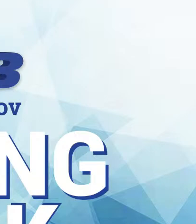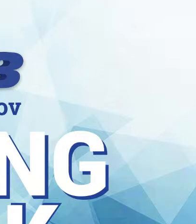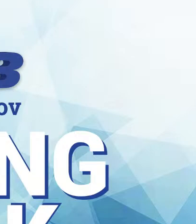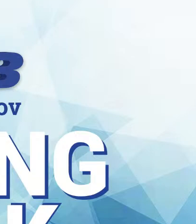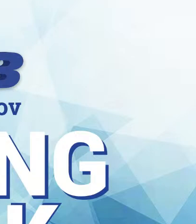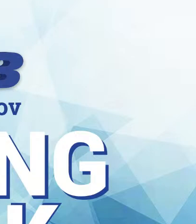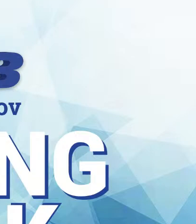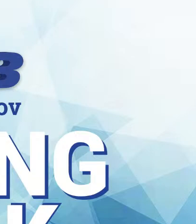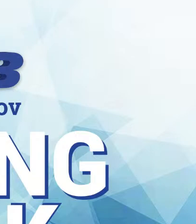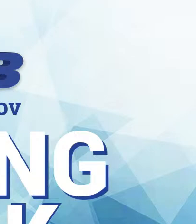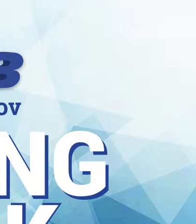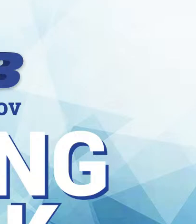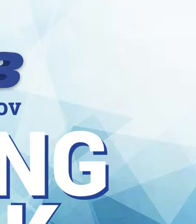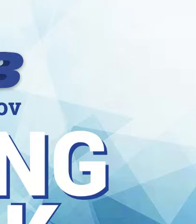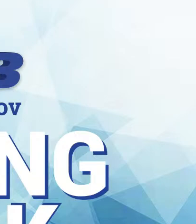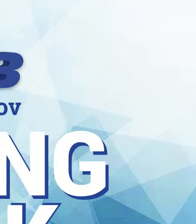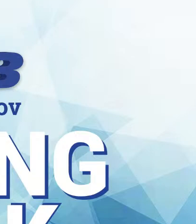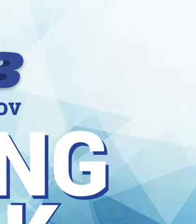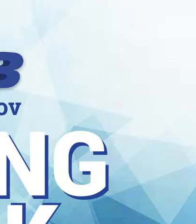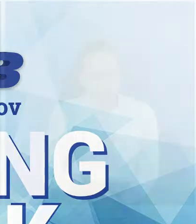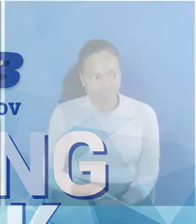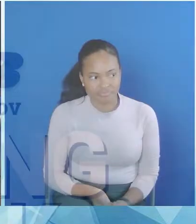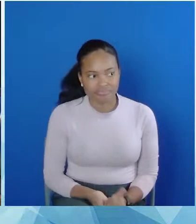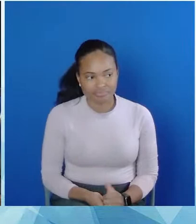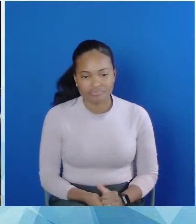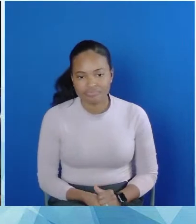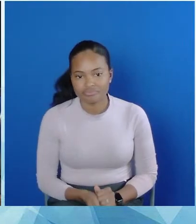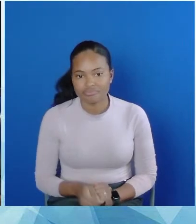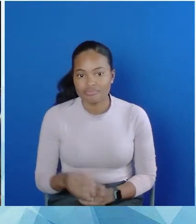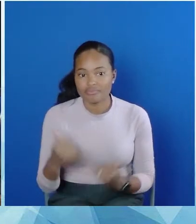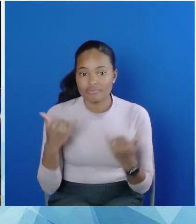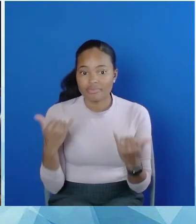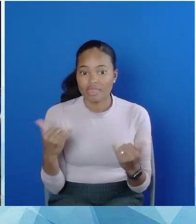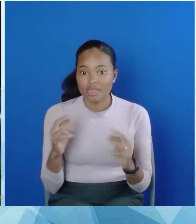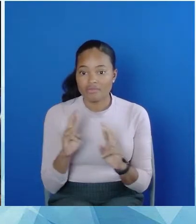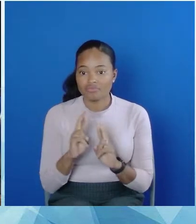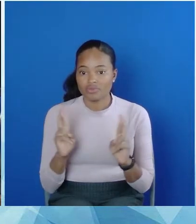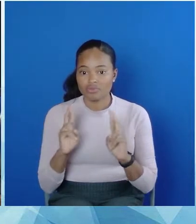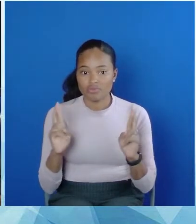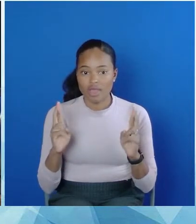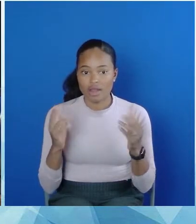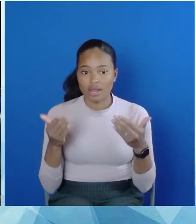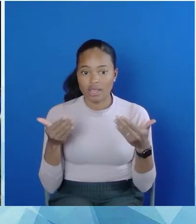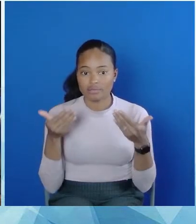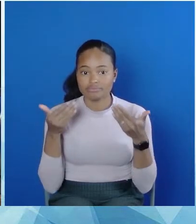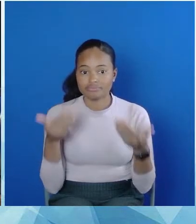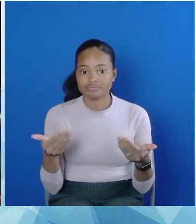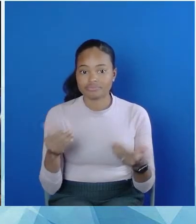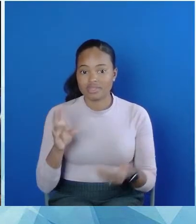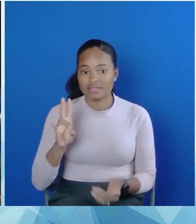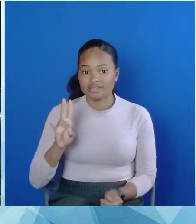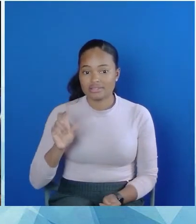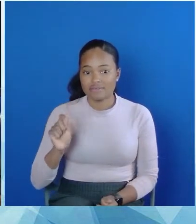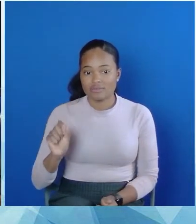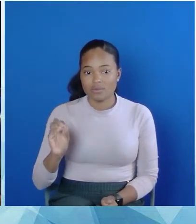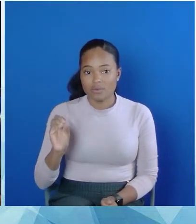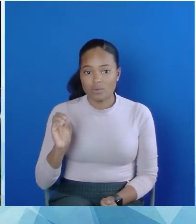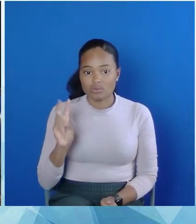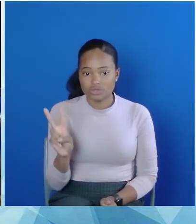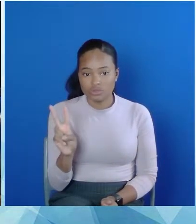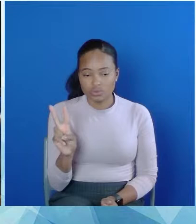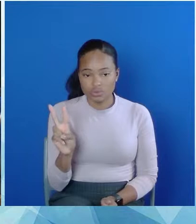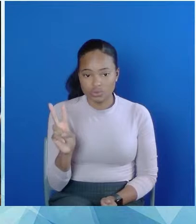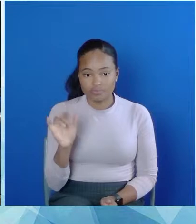We are back in session, and we are moving on to 7.02, an